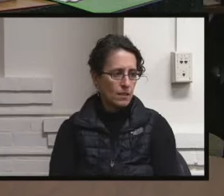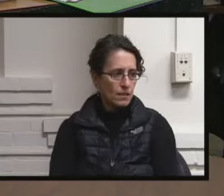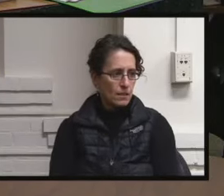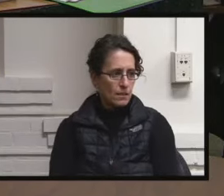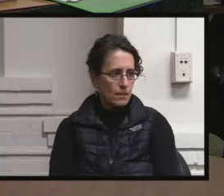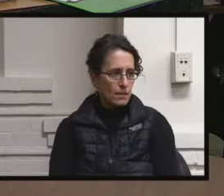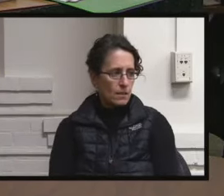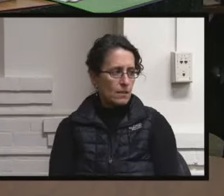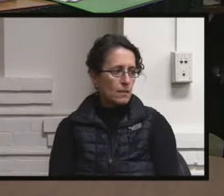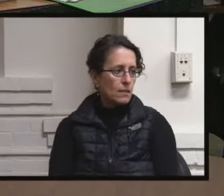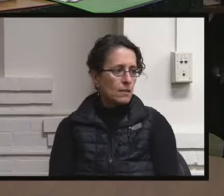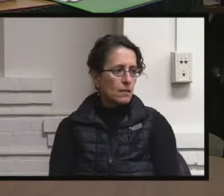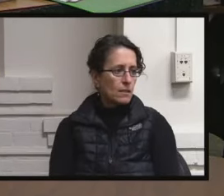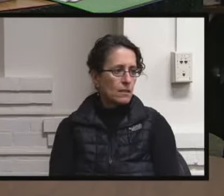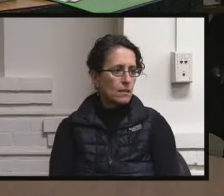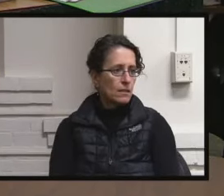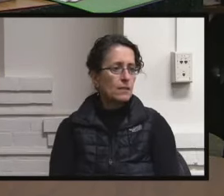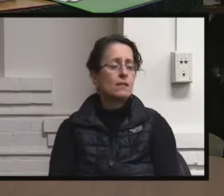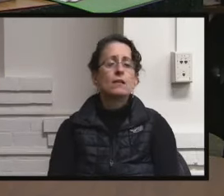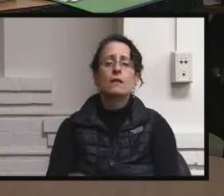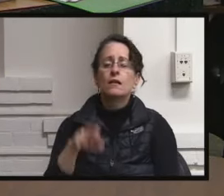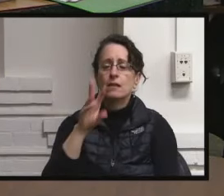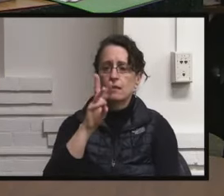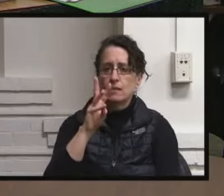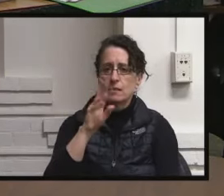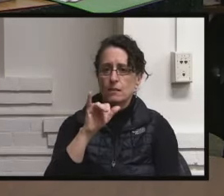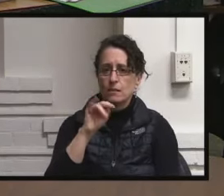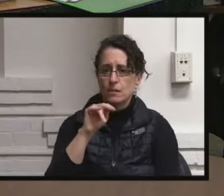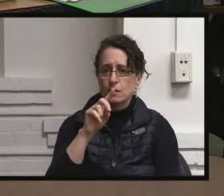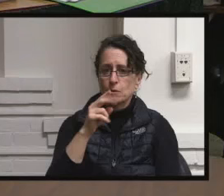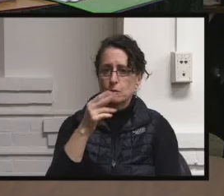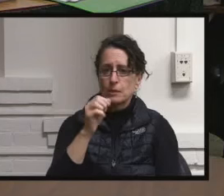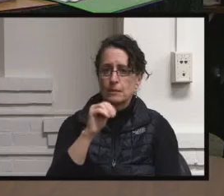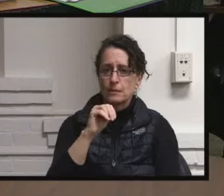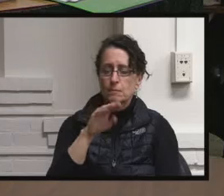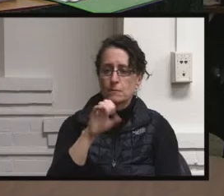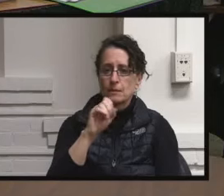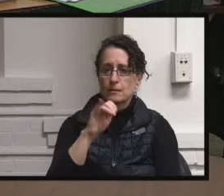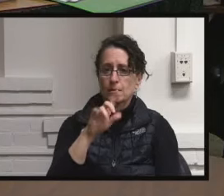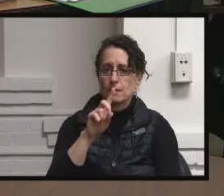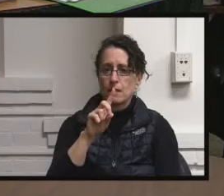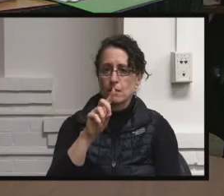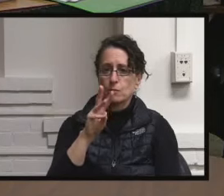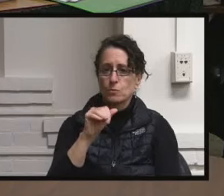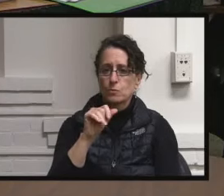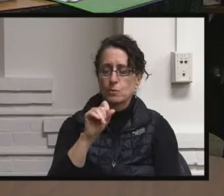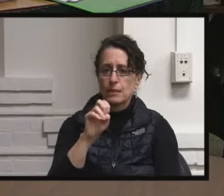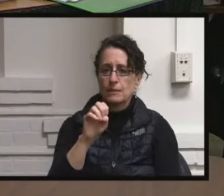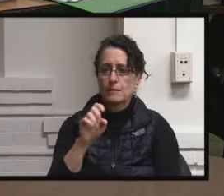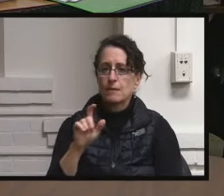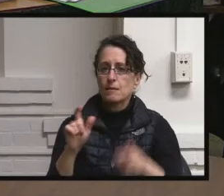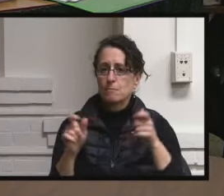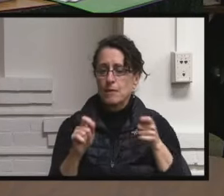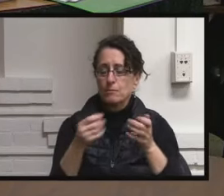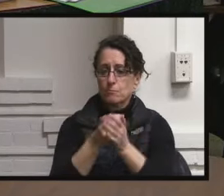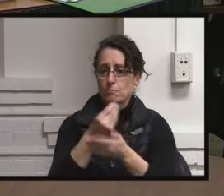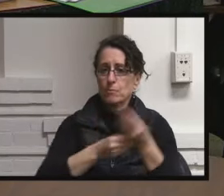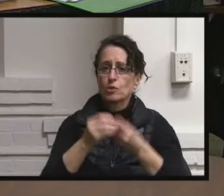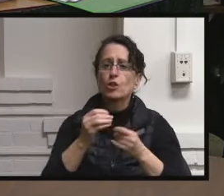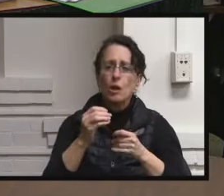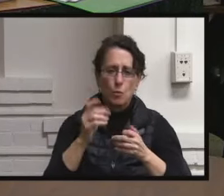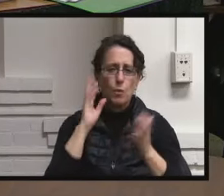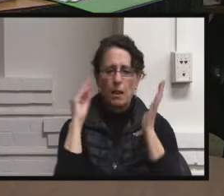have when the Solid Waste Management District back on the budget next week, because there's some other information we need. But let's leave